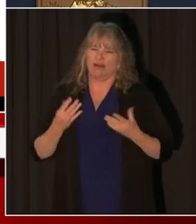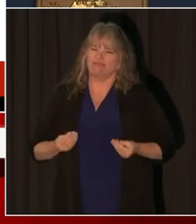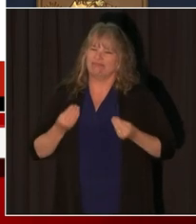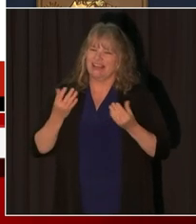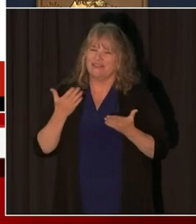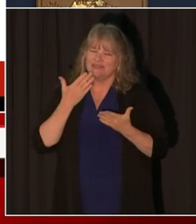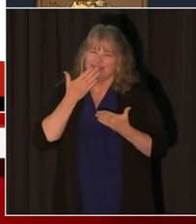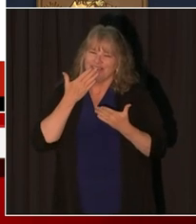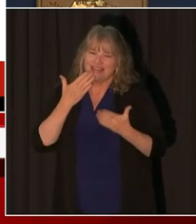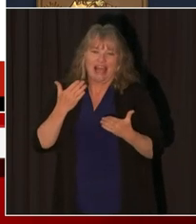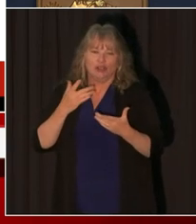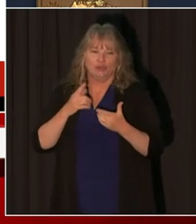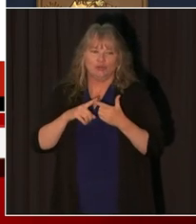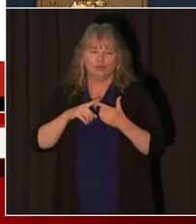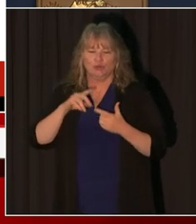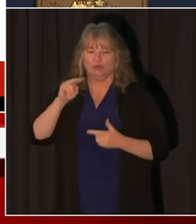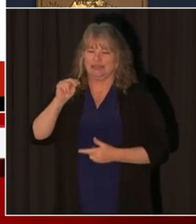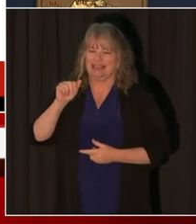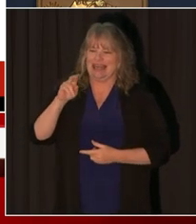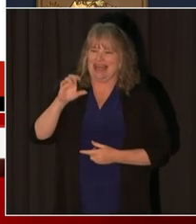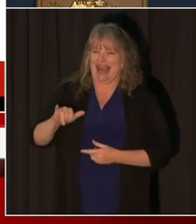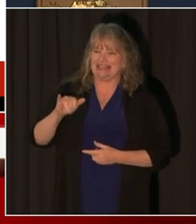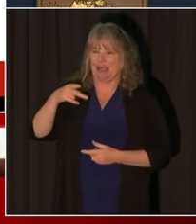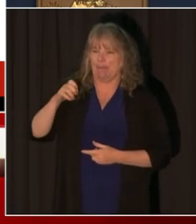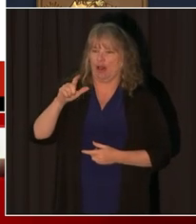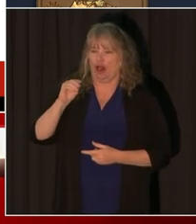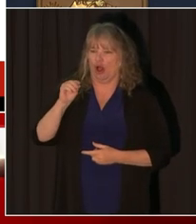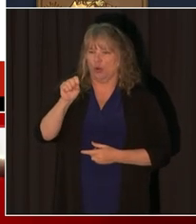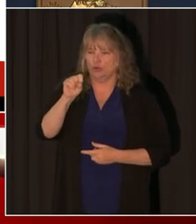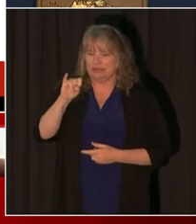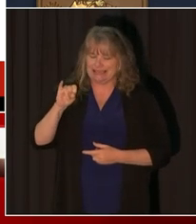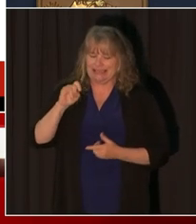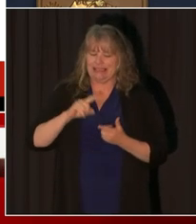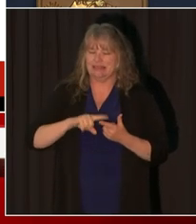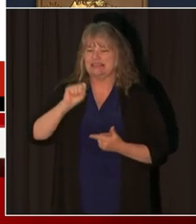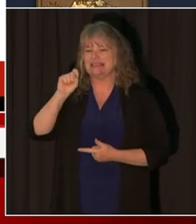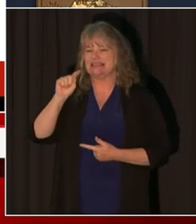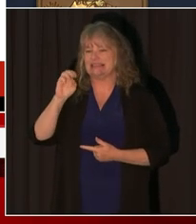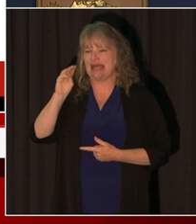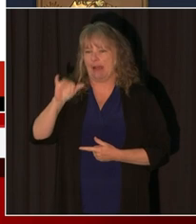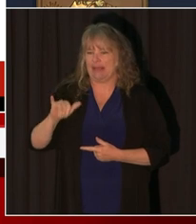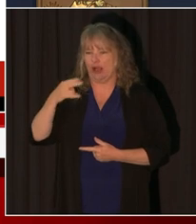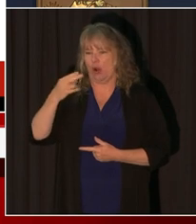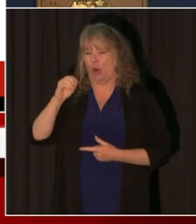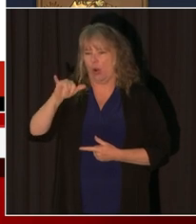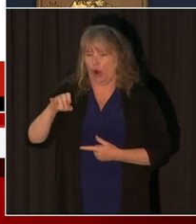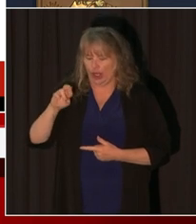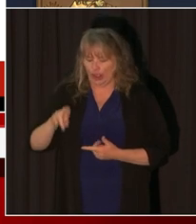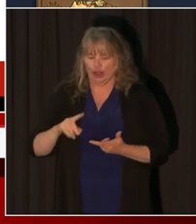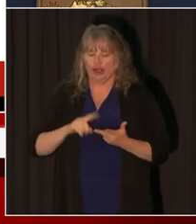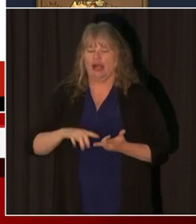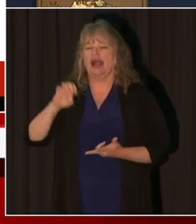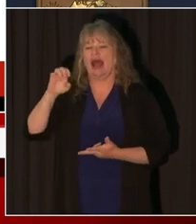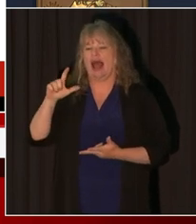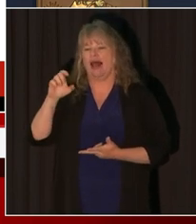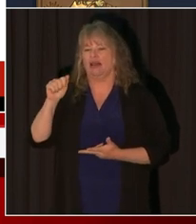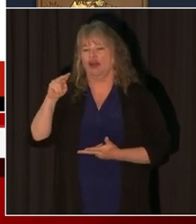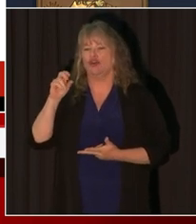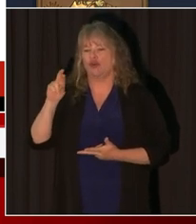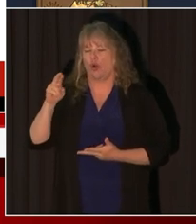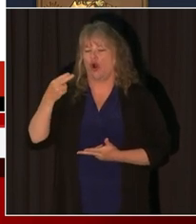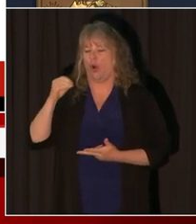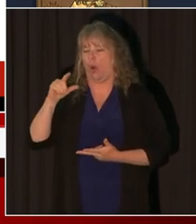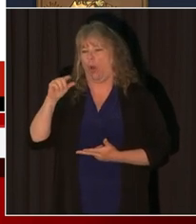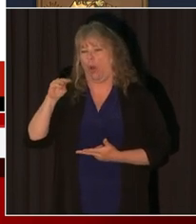D.C. residents to Speaker Nancy Pelosi, Leader Steny Hoyer, and our Congresswoman Eleanor Holmes Norton for fighting for